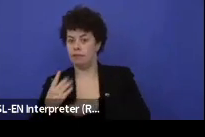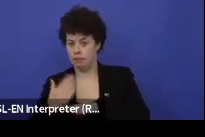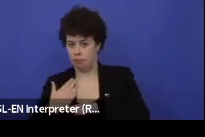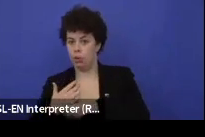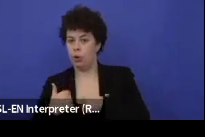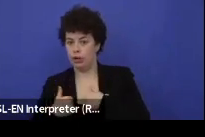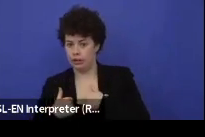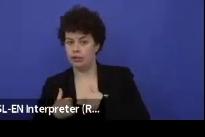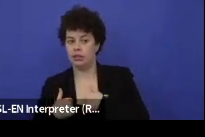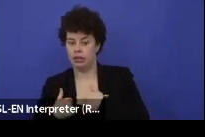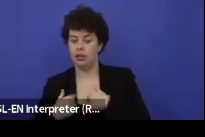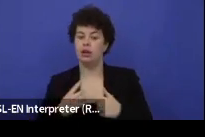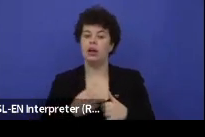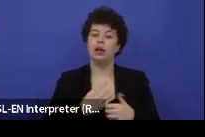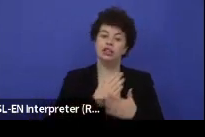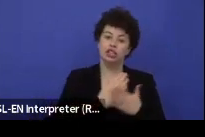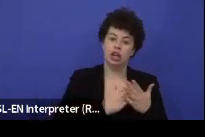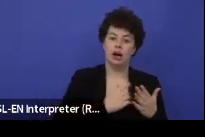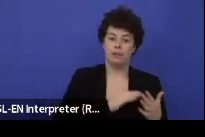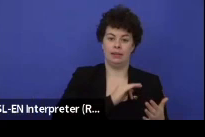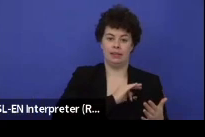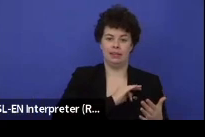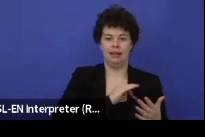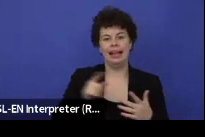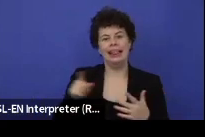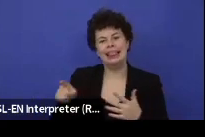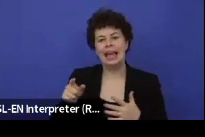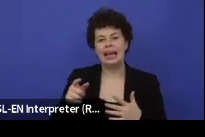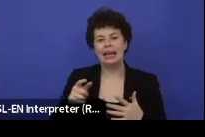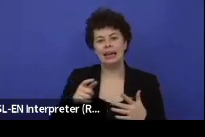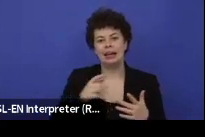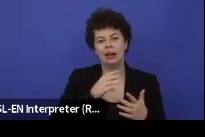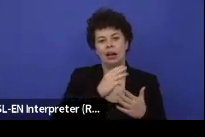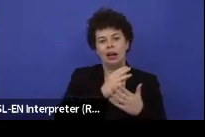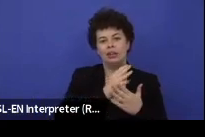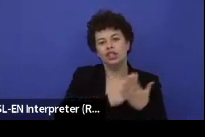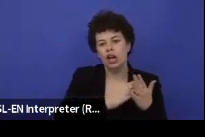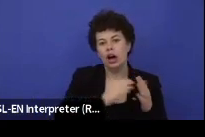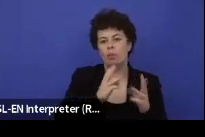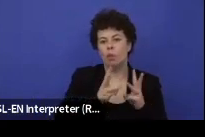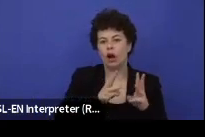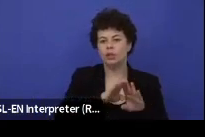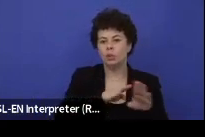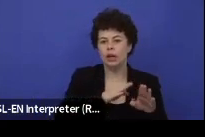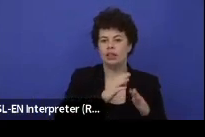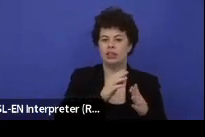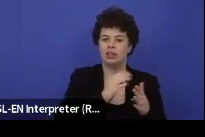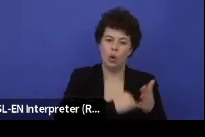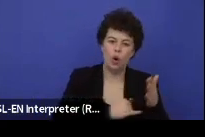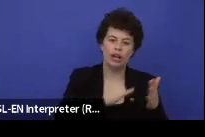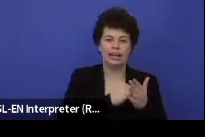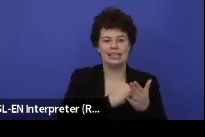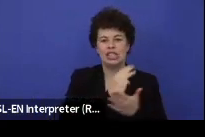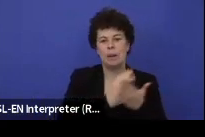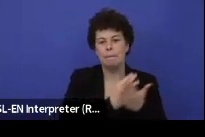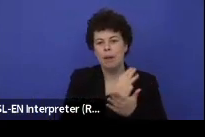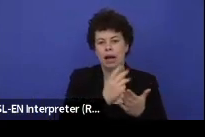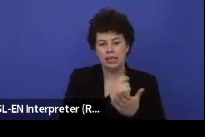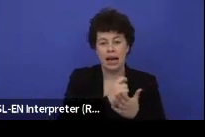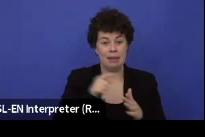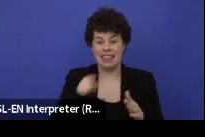least on a part-time basis, and that's broadly consistent with the CISLI findings for employment as